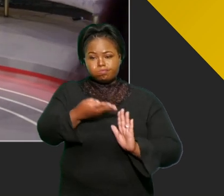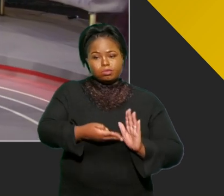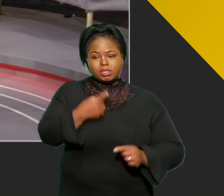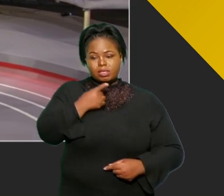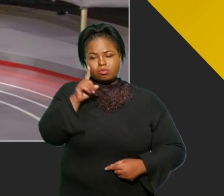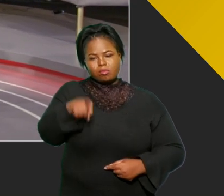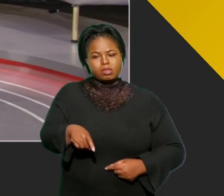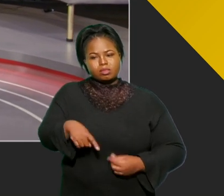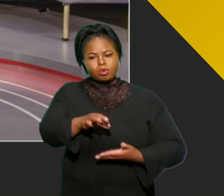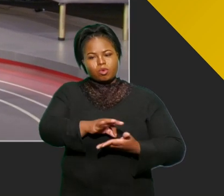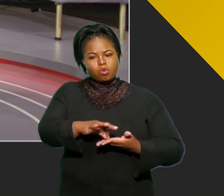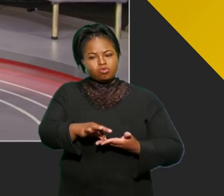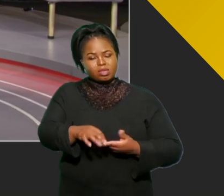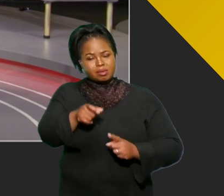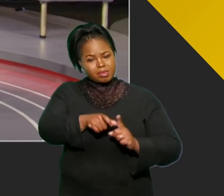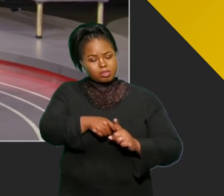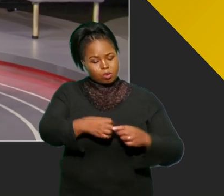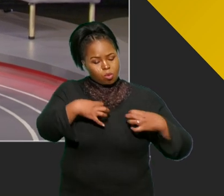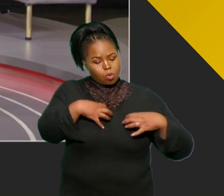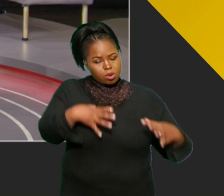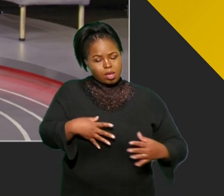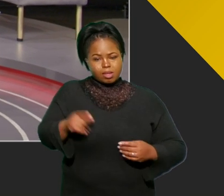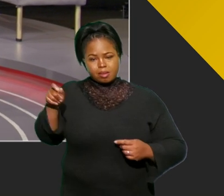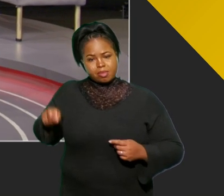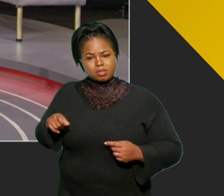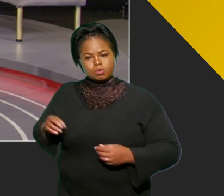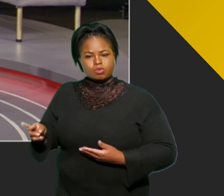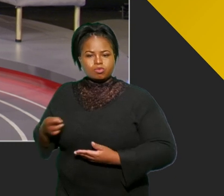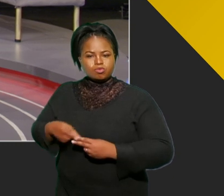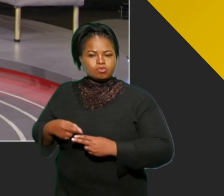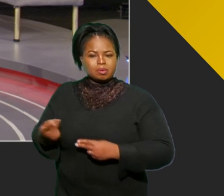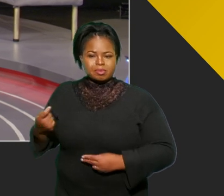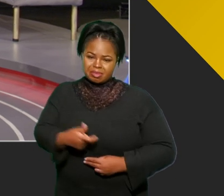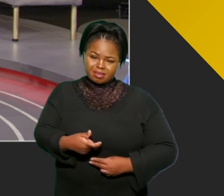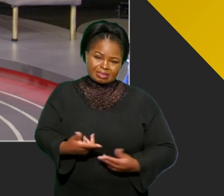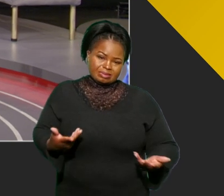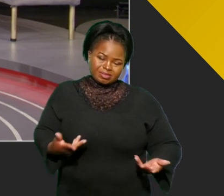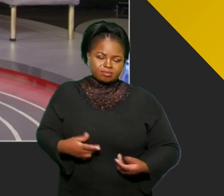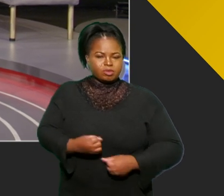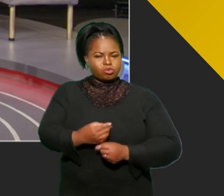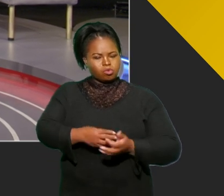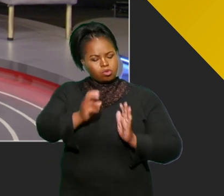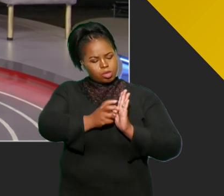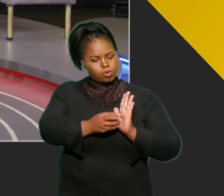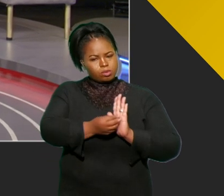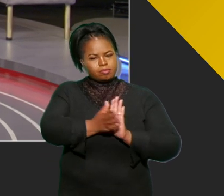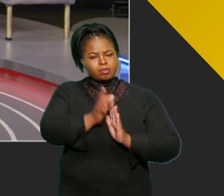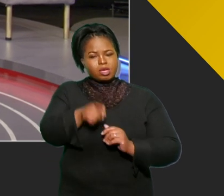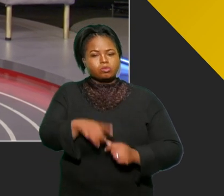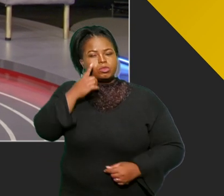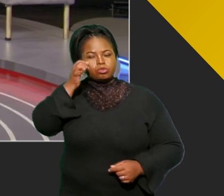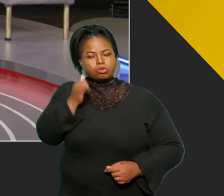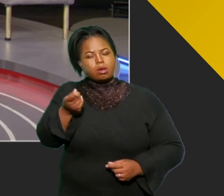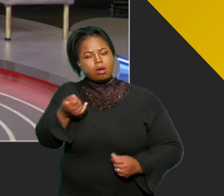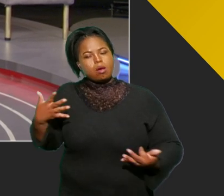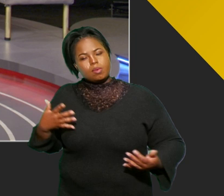le a lease contract between landlord and tenant then we must make sure it's there but at the same time also looking at the price because Melody for me the biggest